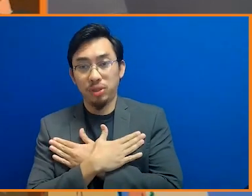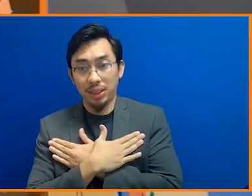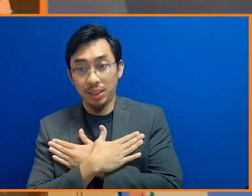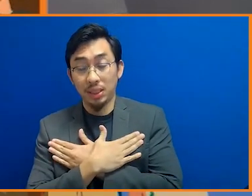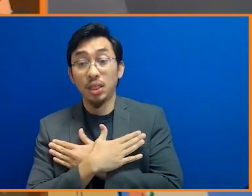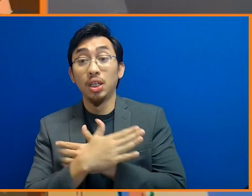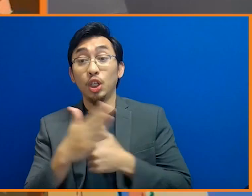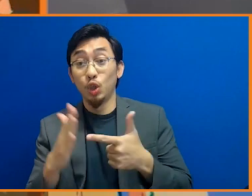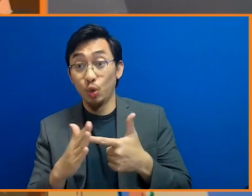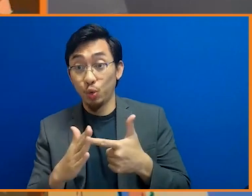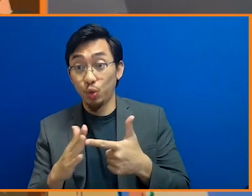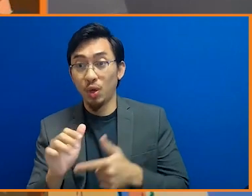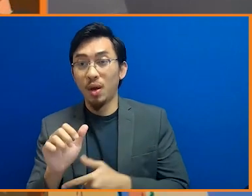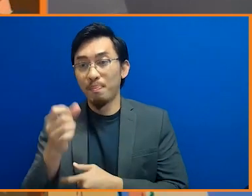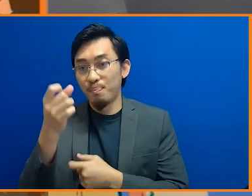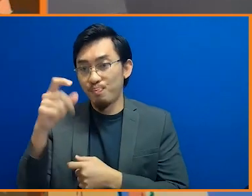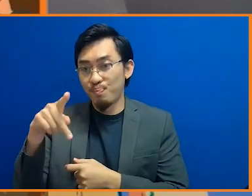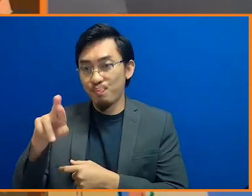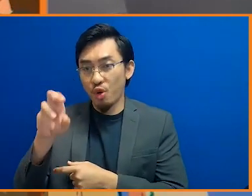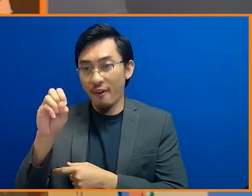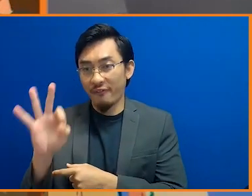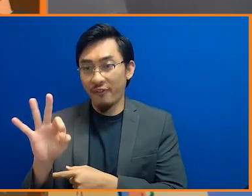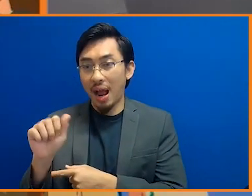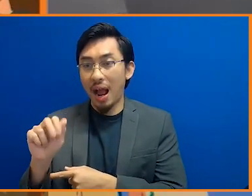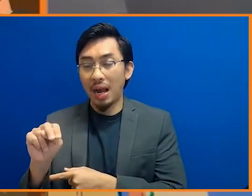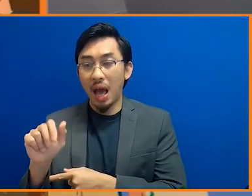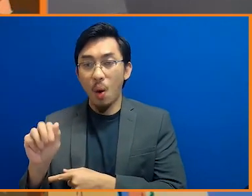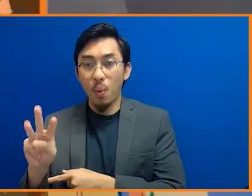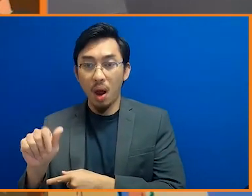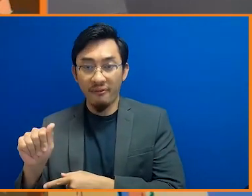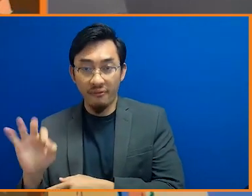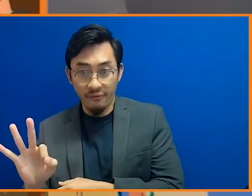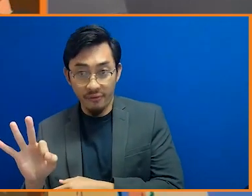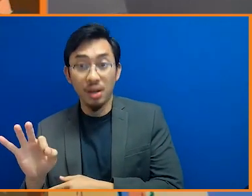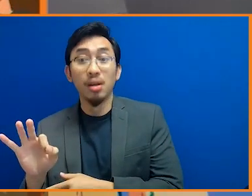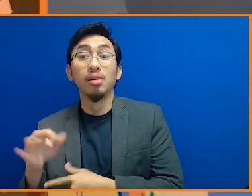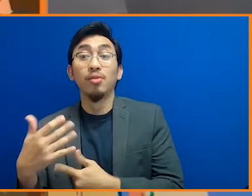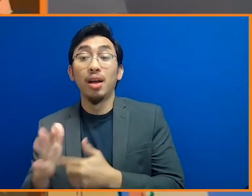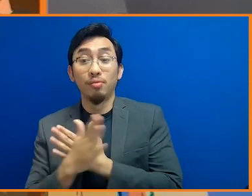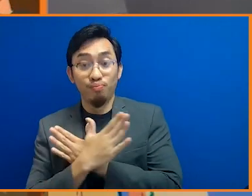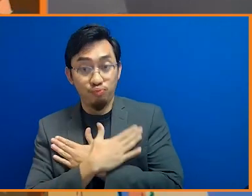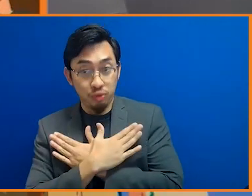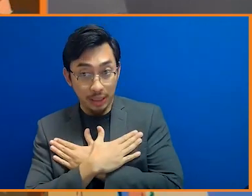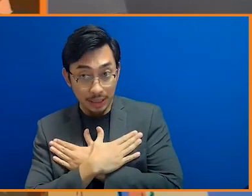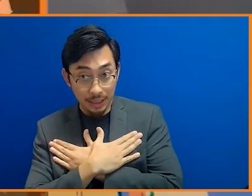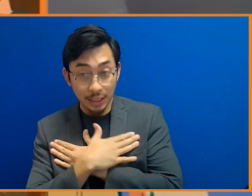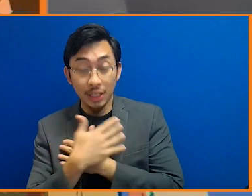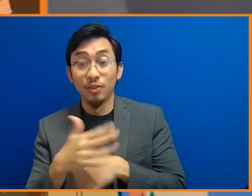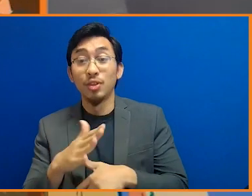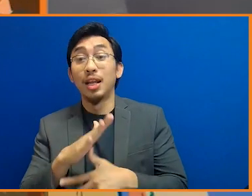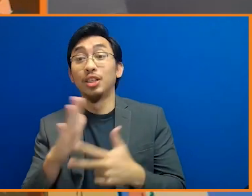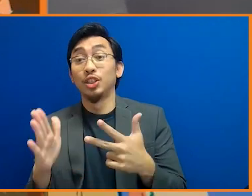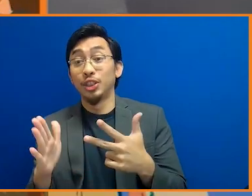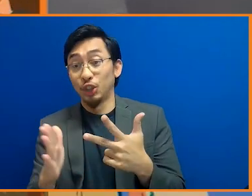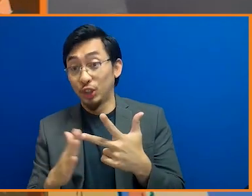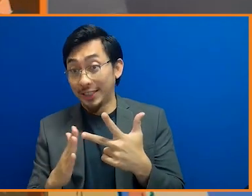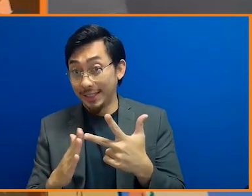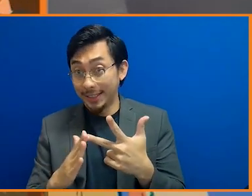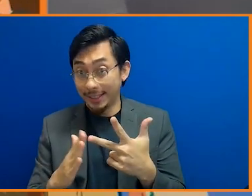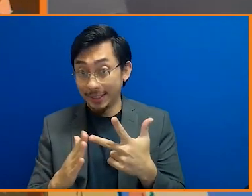break, and then the second session by Prof. Anawat, and then we will have the lunch